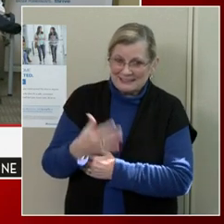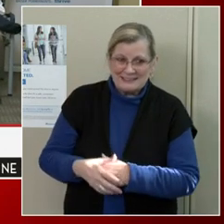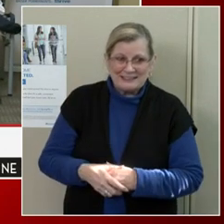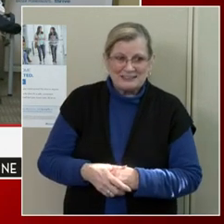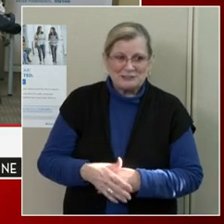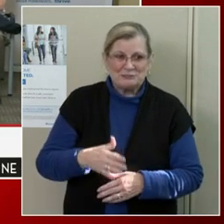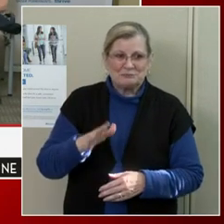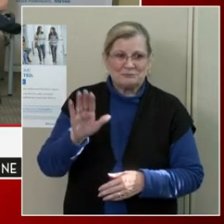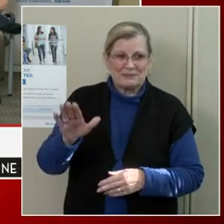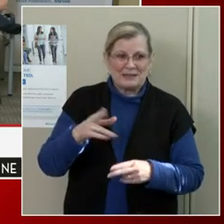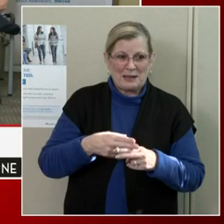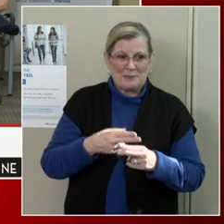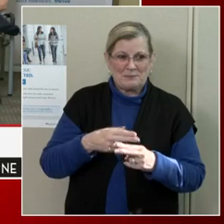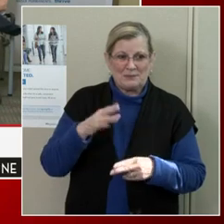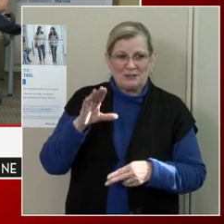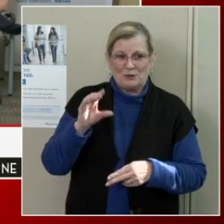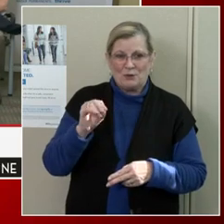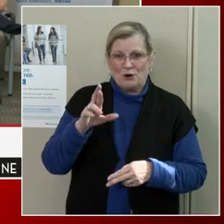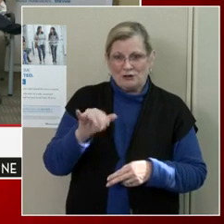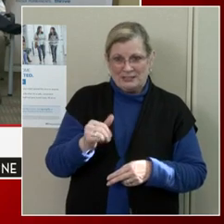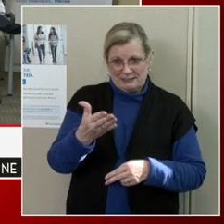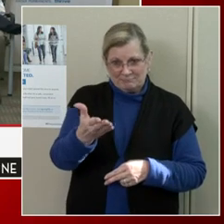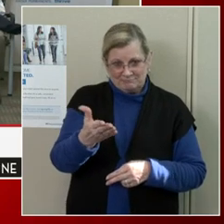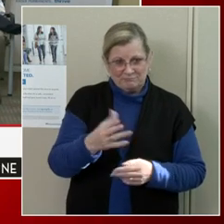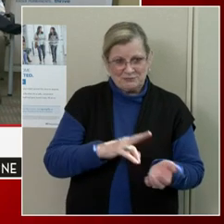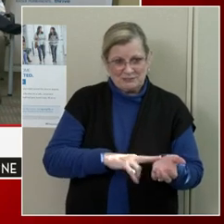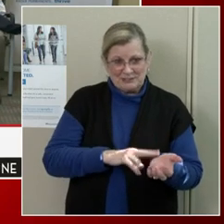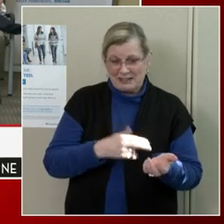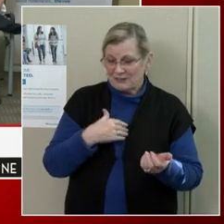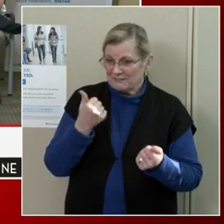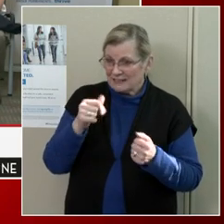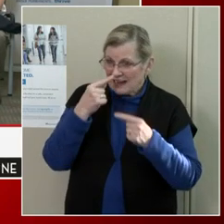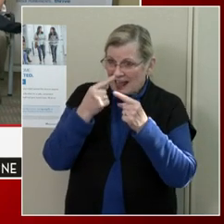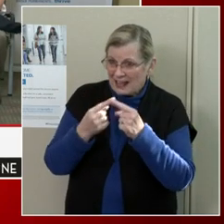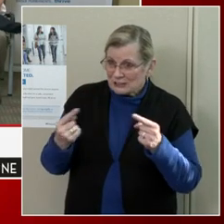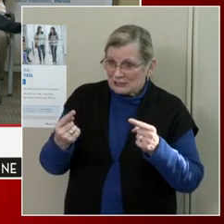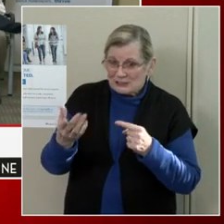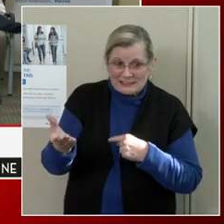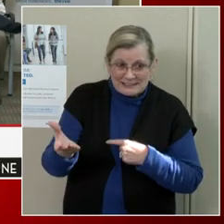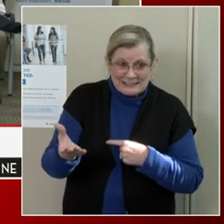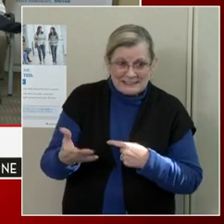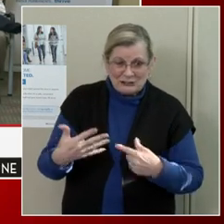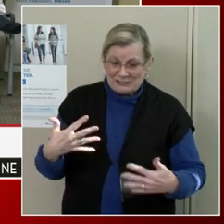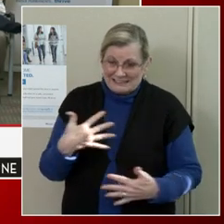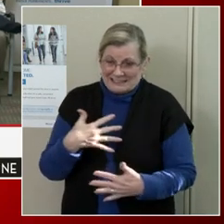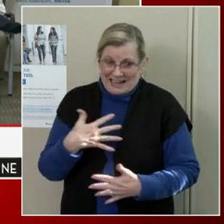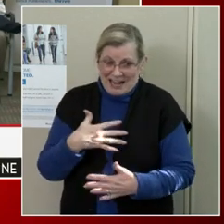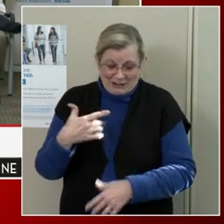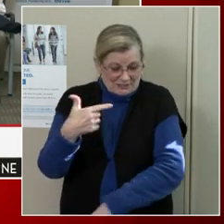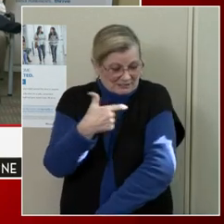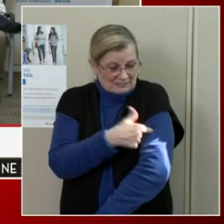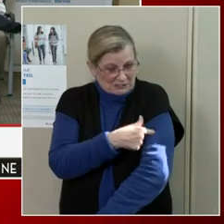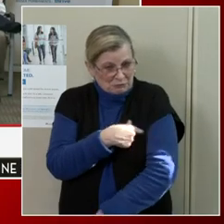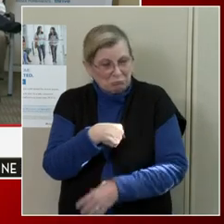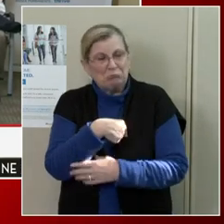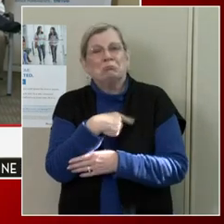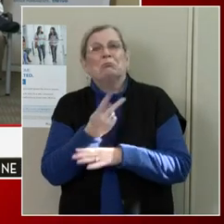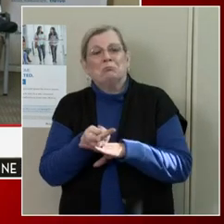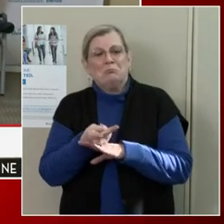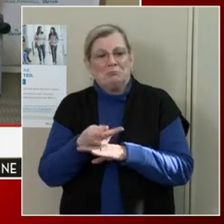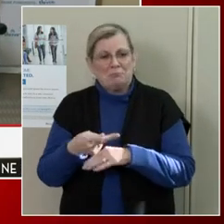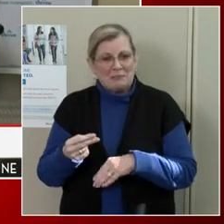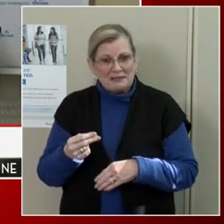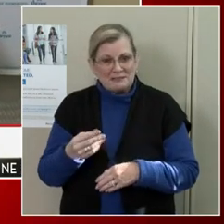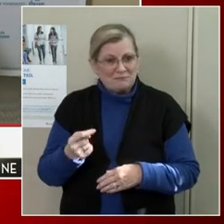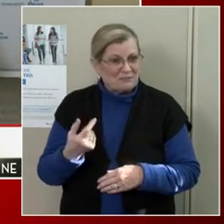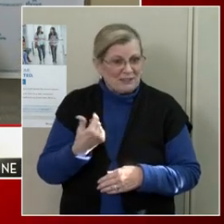You're very welcome. Do you have any allergies? And are you, do you think from, no? Okay. Do you have any questions about the